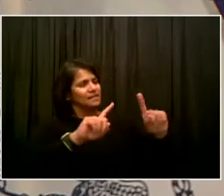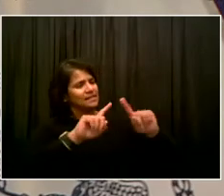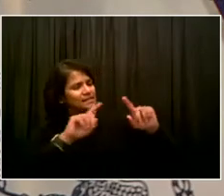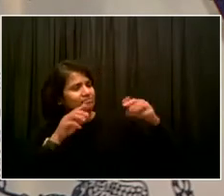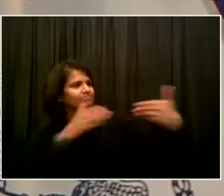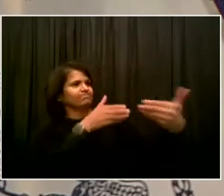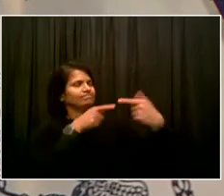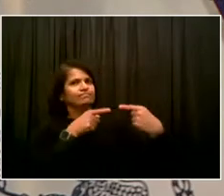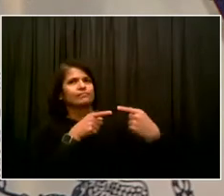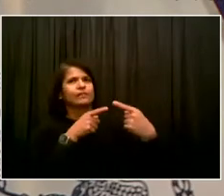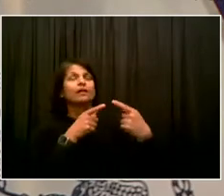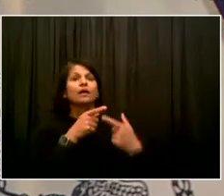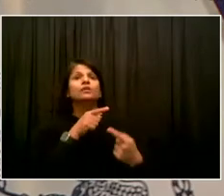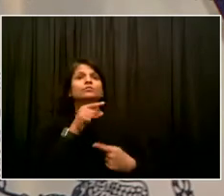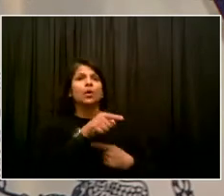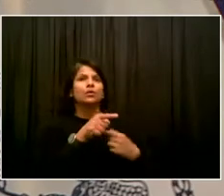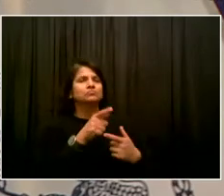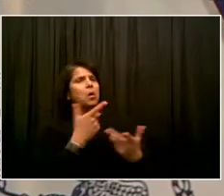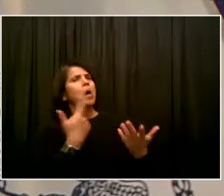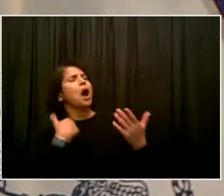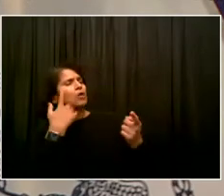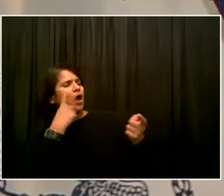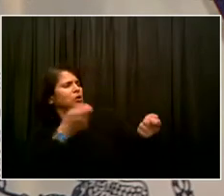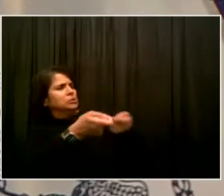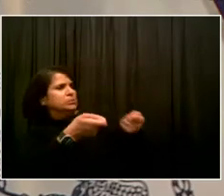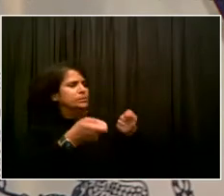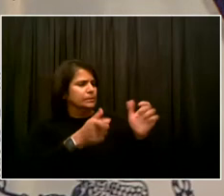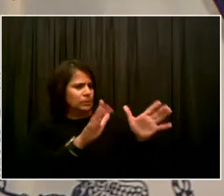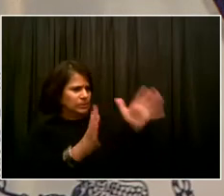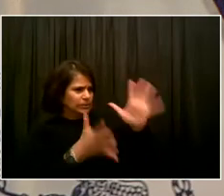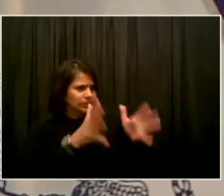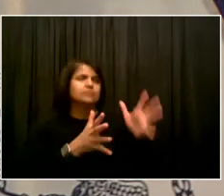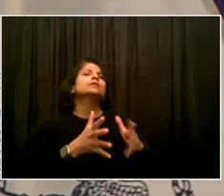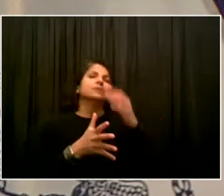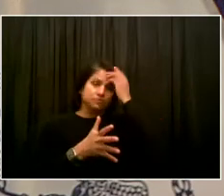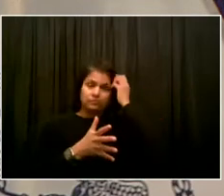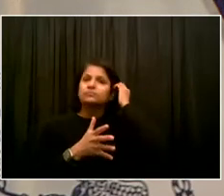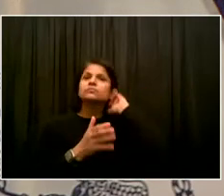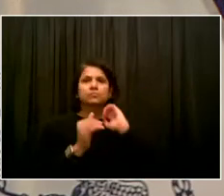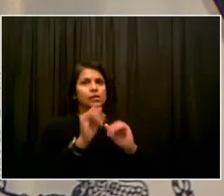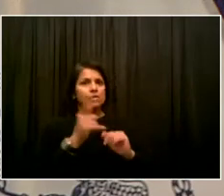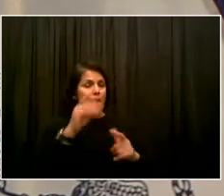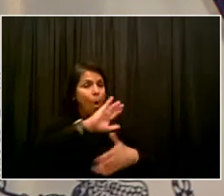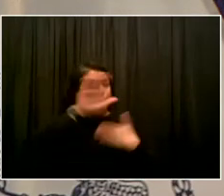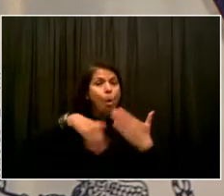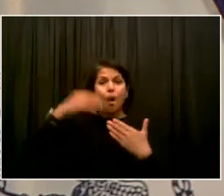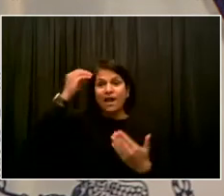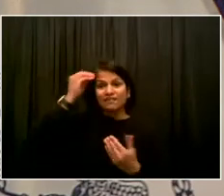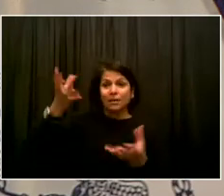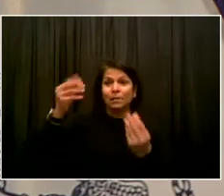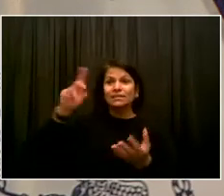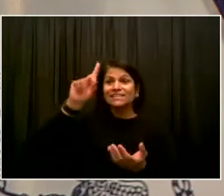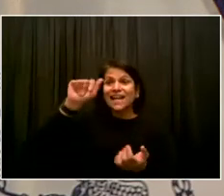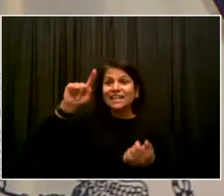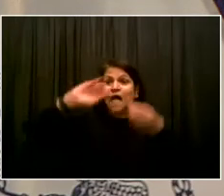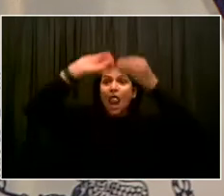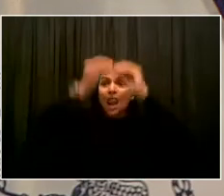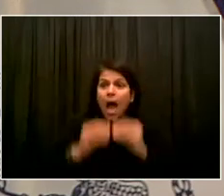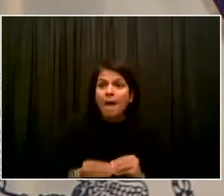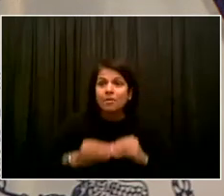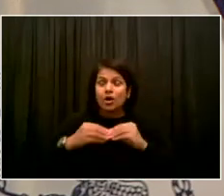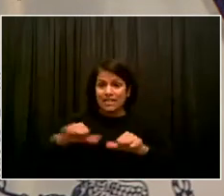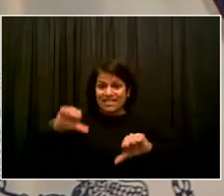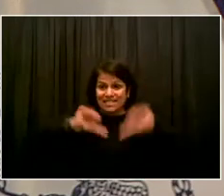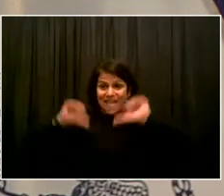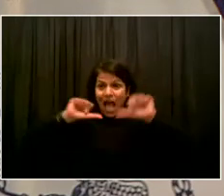the data and the science, listen to the healthcare leaders, and now we've come up with a new approach, and those at-home tests are going to be absolutely crucial. We have